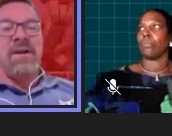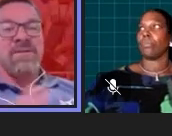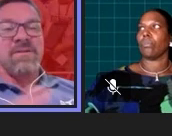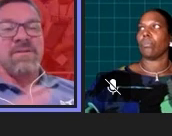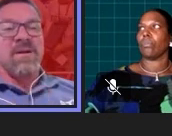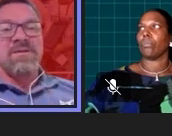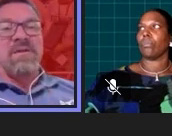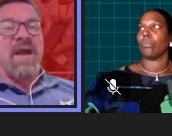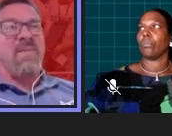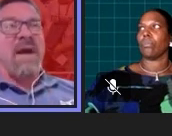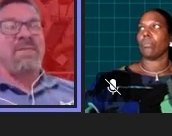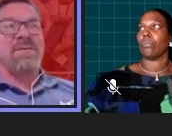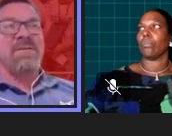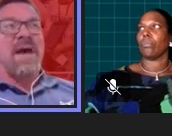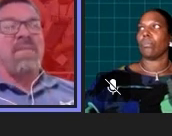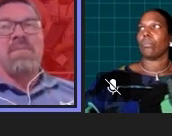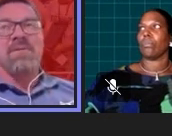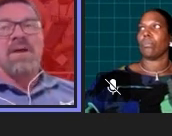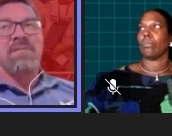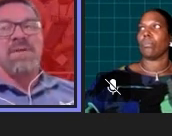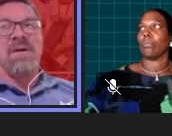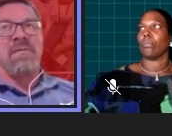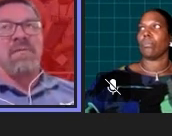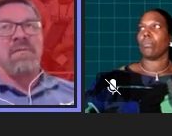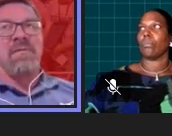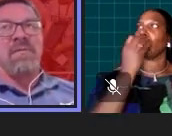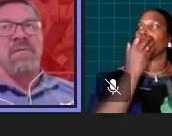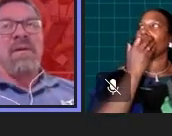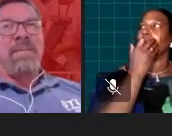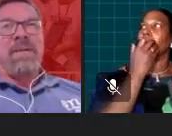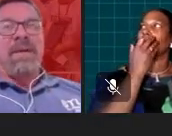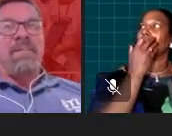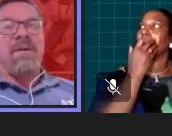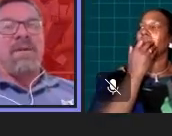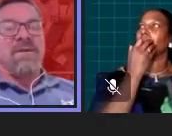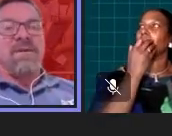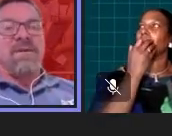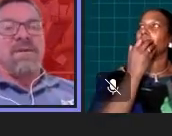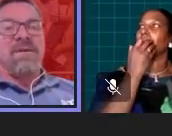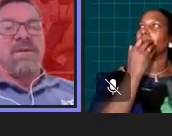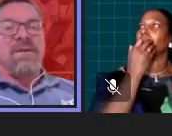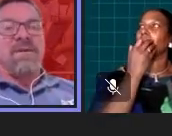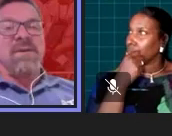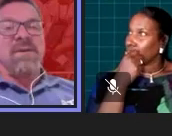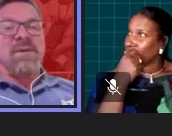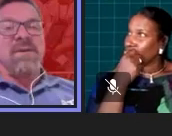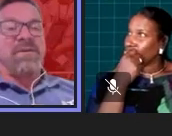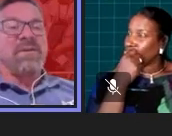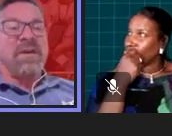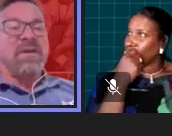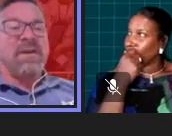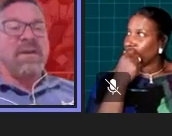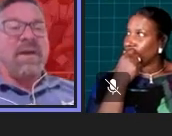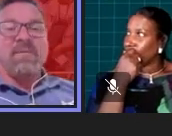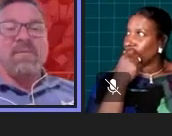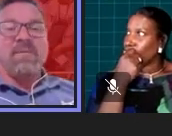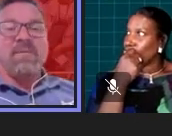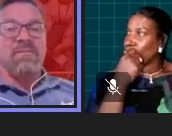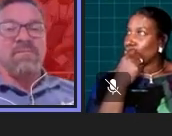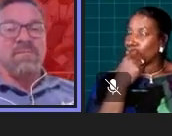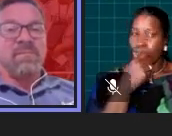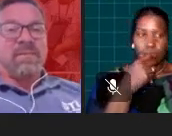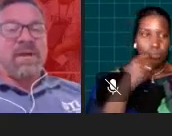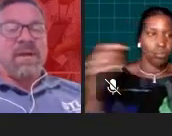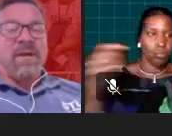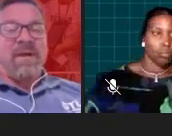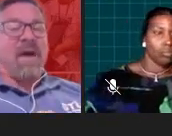I have featured in any discussions I've had, but after it's happened a couple of times now, it may be something we want to cover. It's kind of a just in case thing to keep